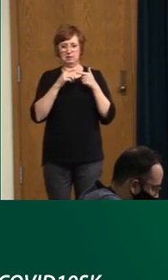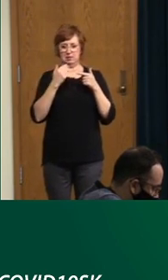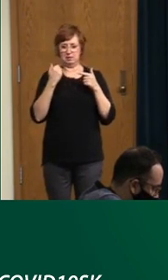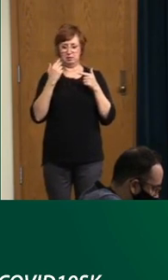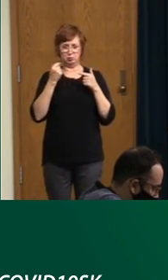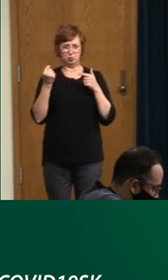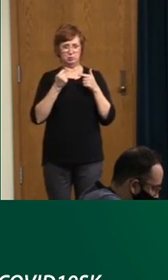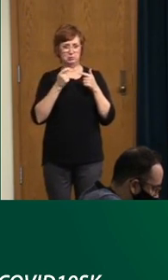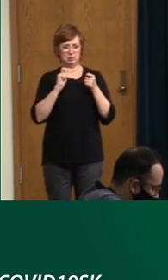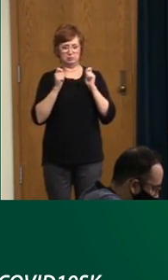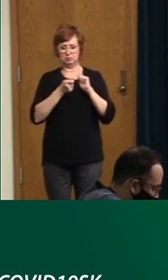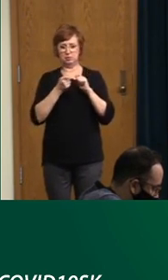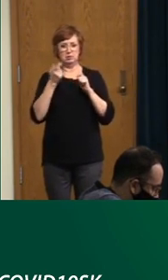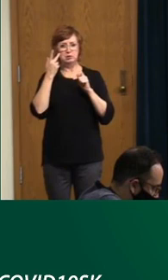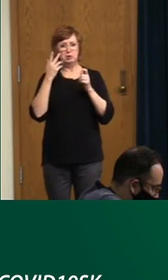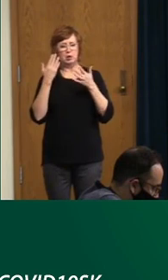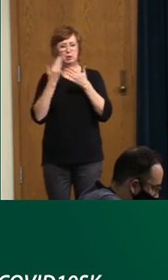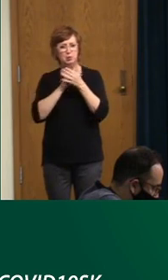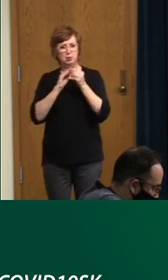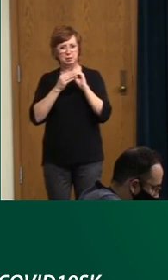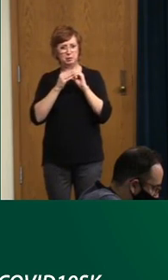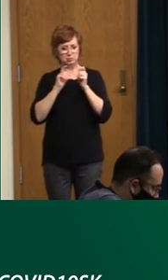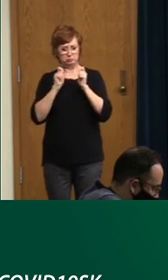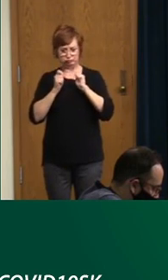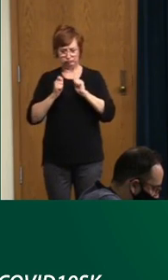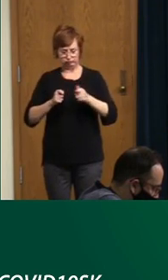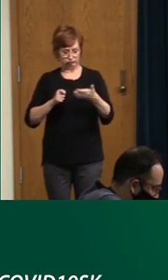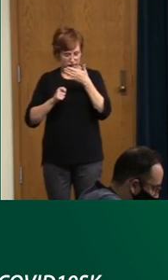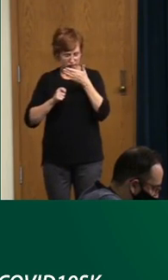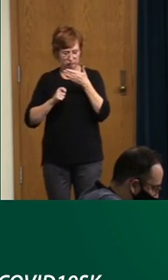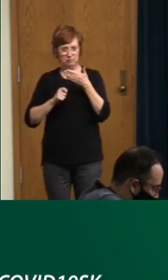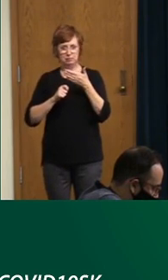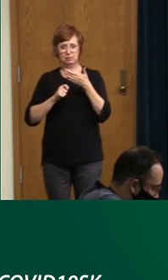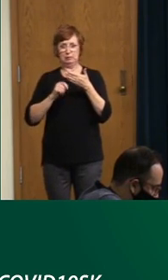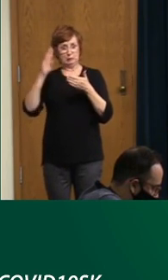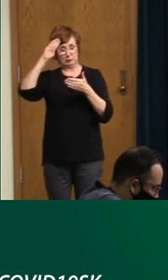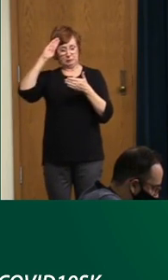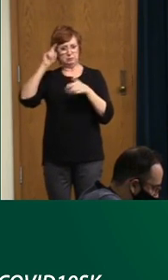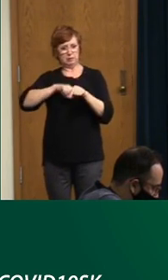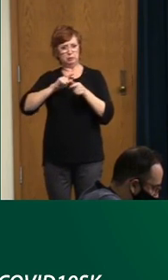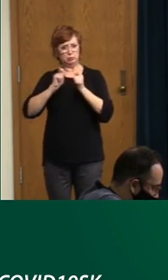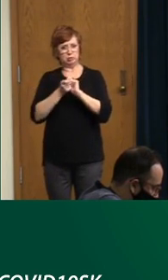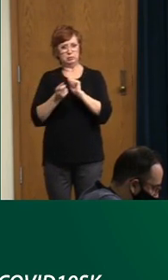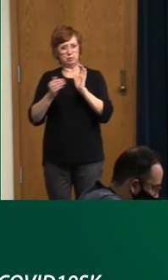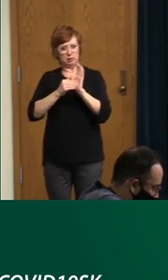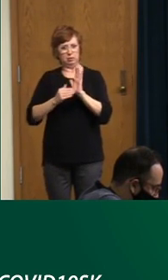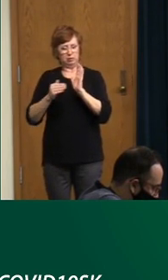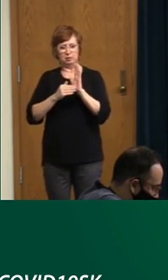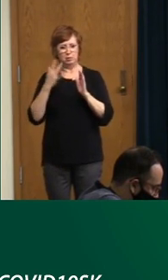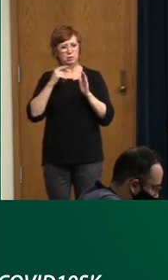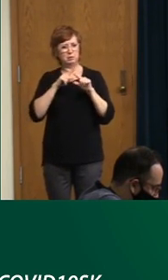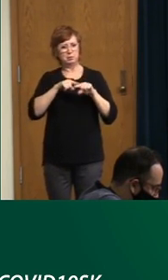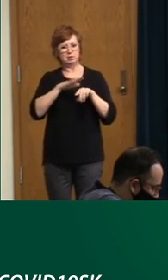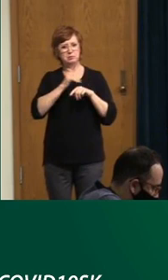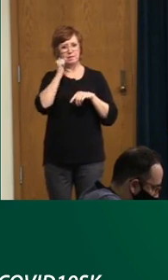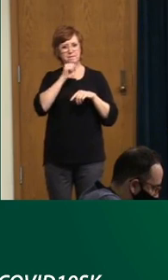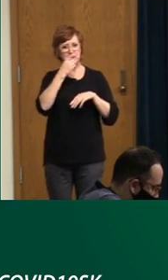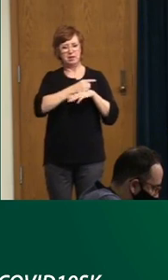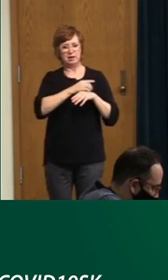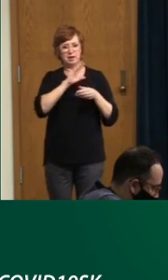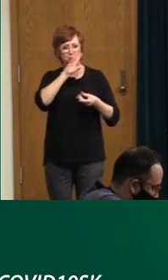more tightening up of the specific areas that Dr. Shahab certainly described. It's very important